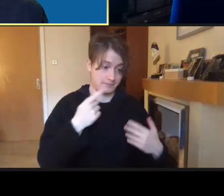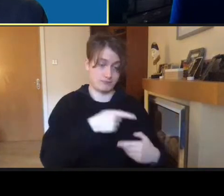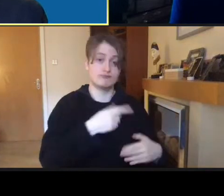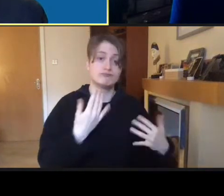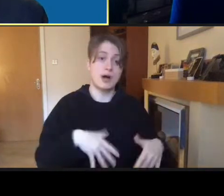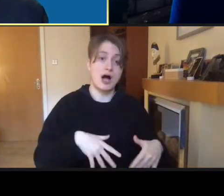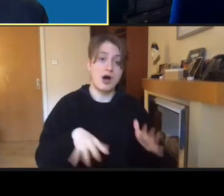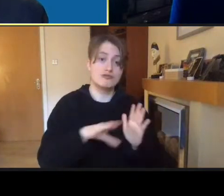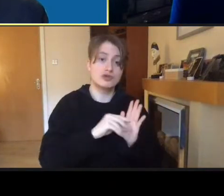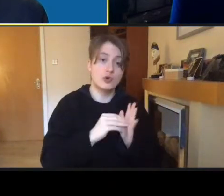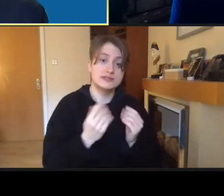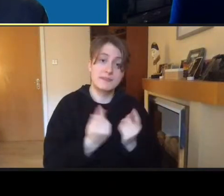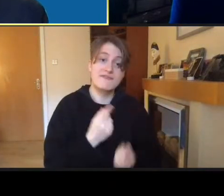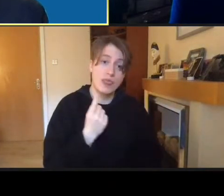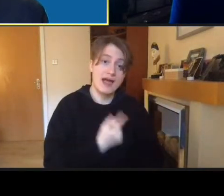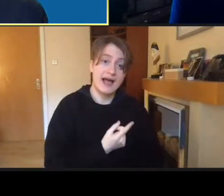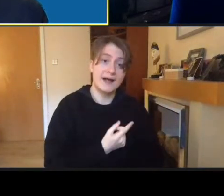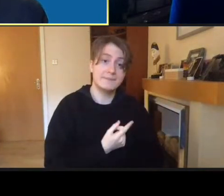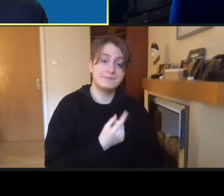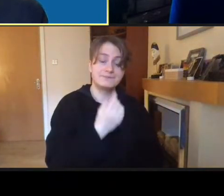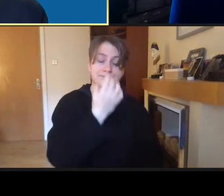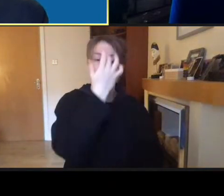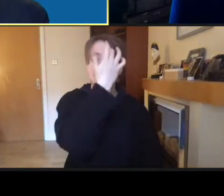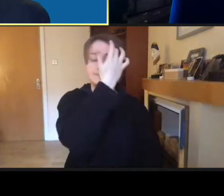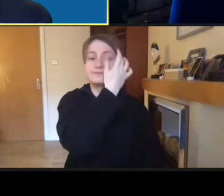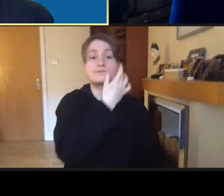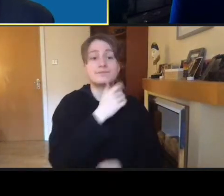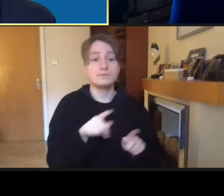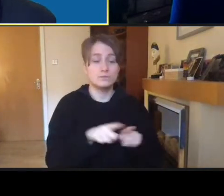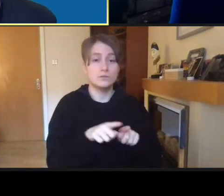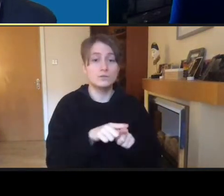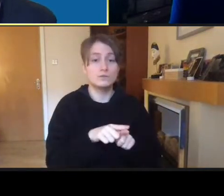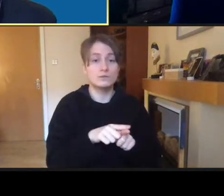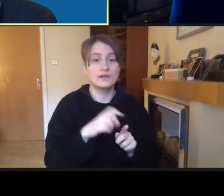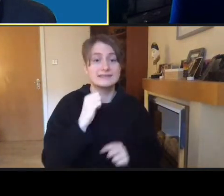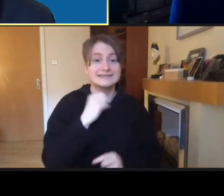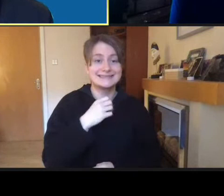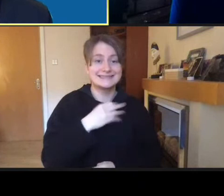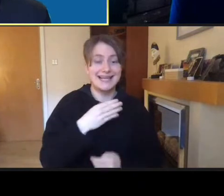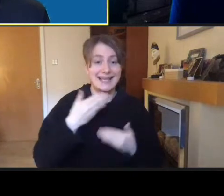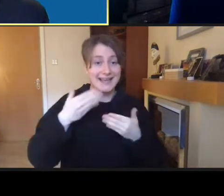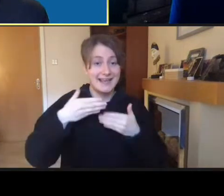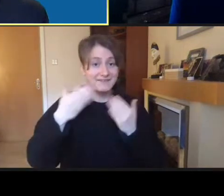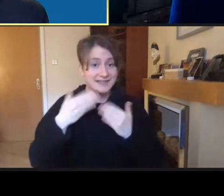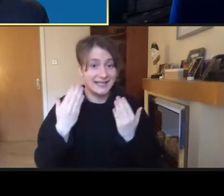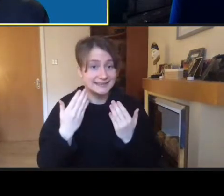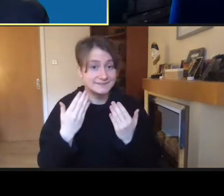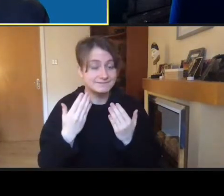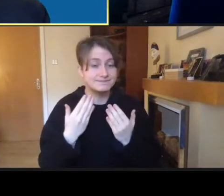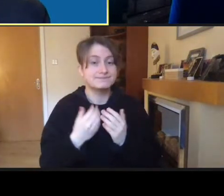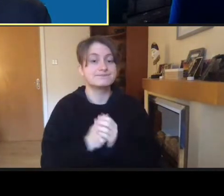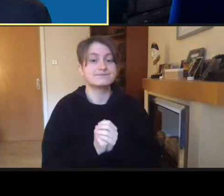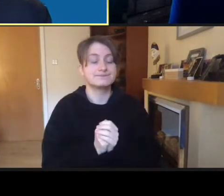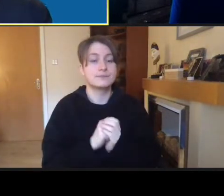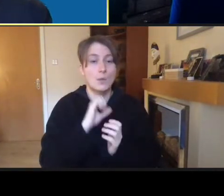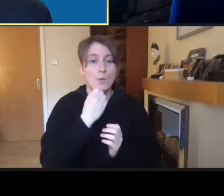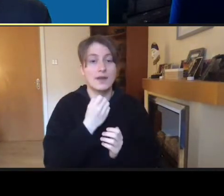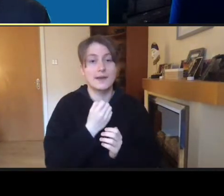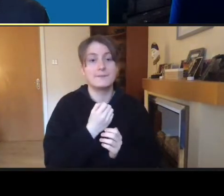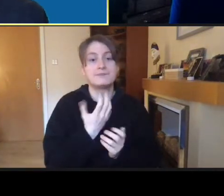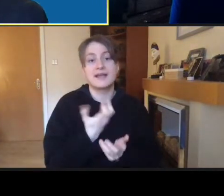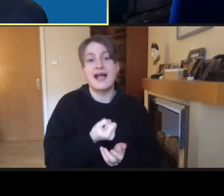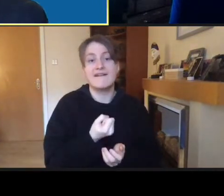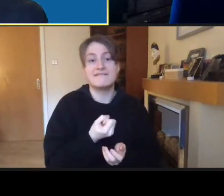for that. And also on a Saturday evening, we're going to be having a conversation about